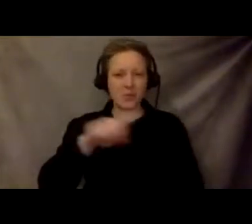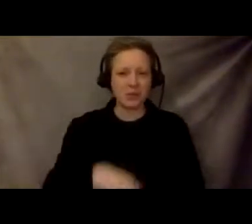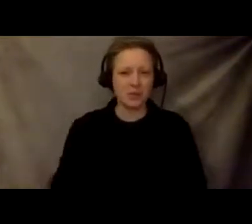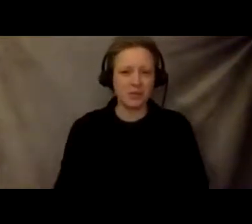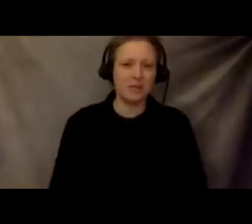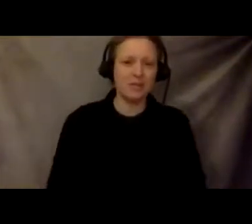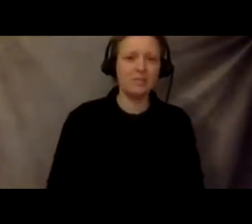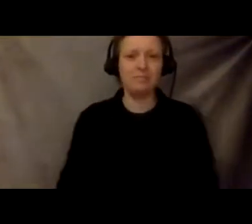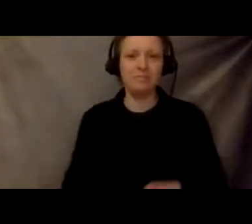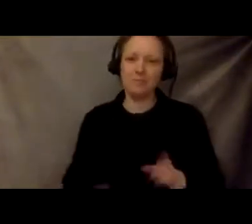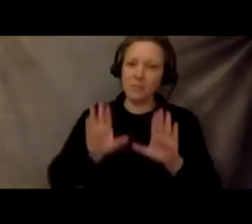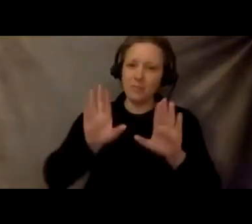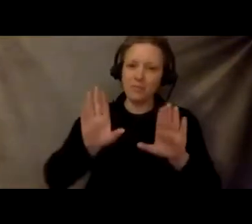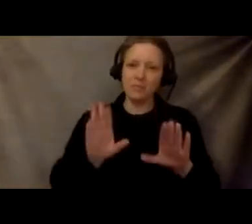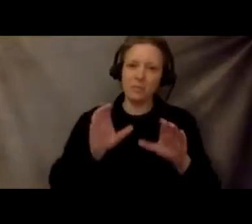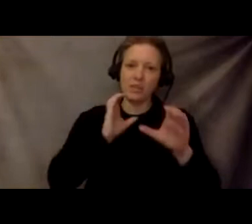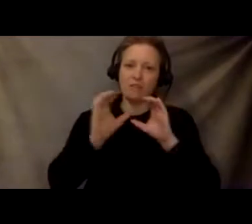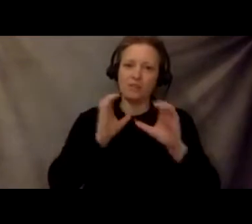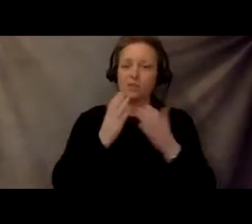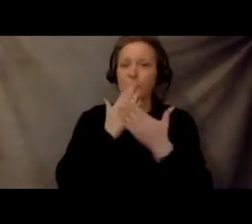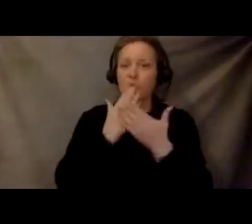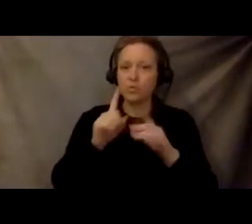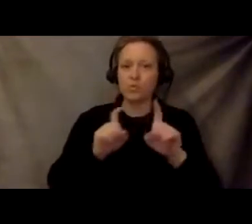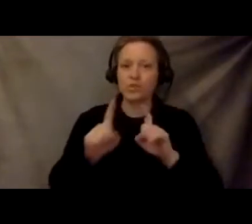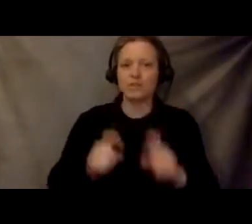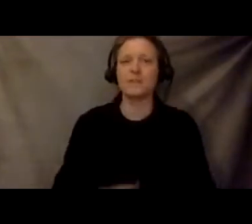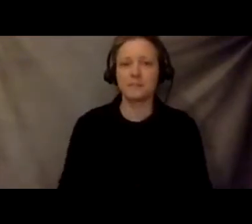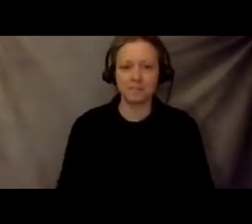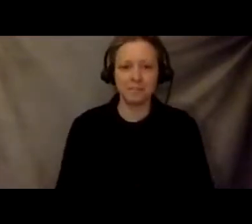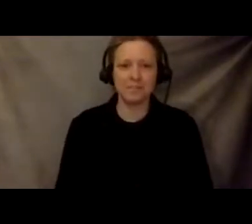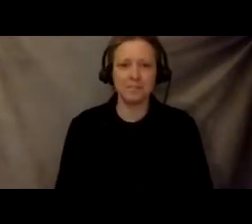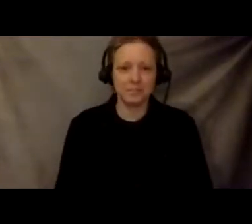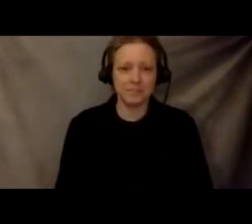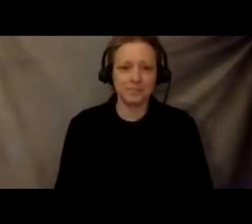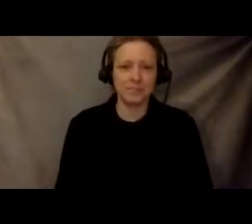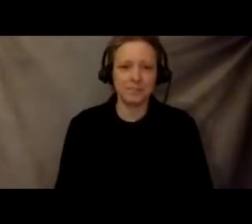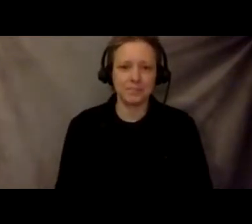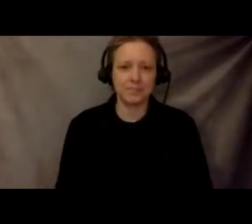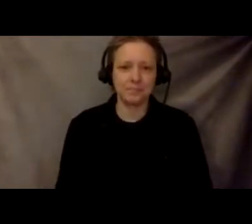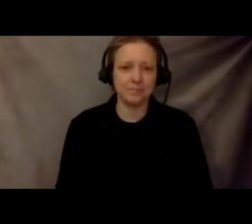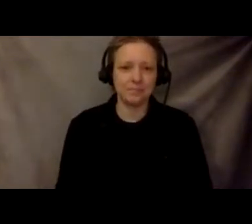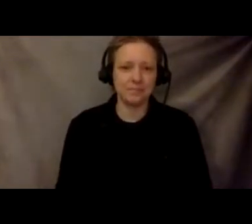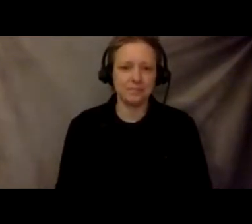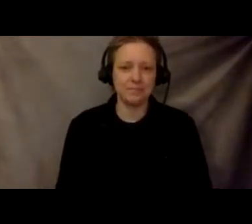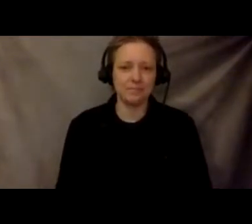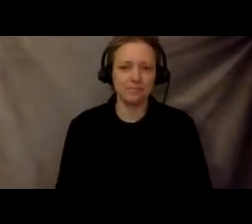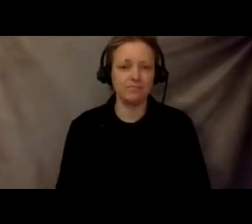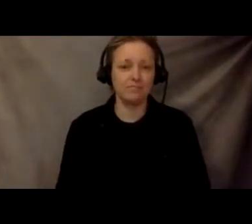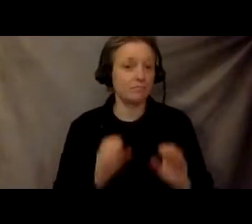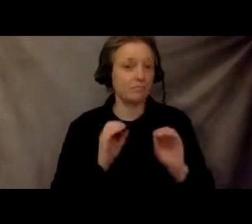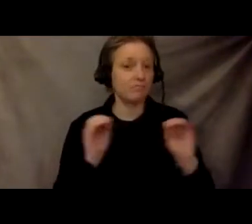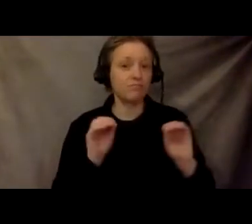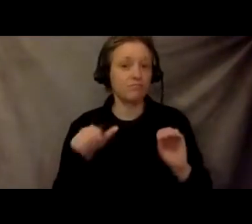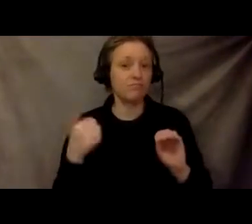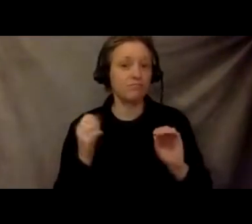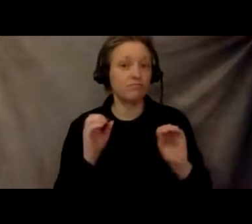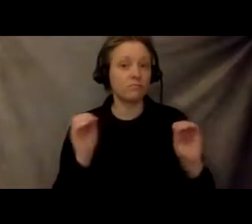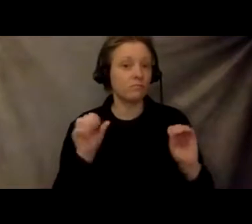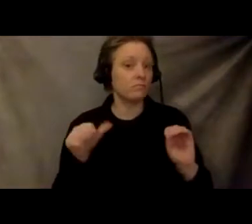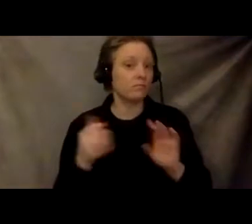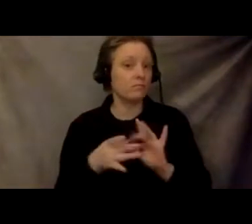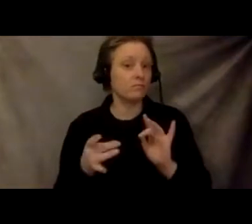Great conversation, really good questions. I don't think there's anybody else that hasn't been heard.